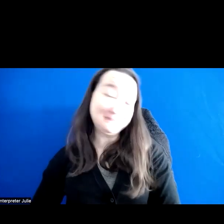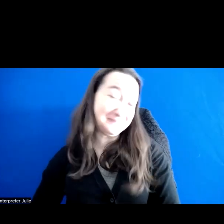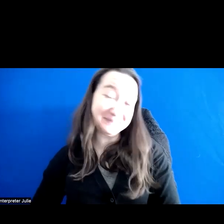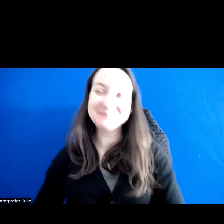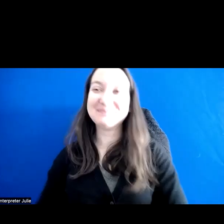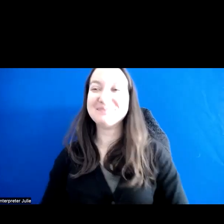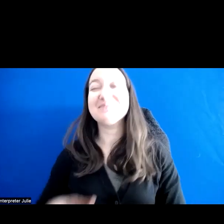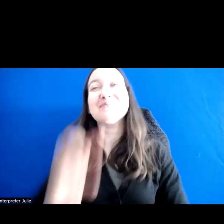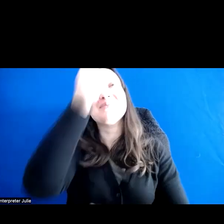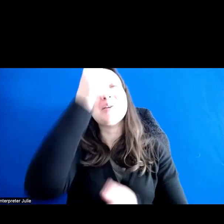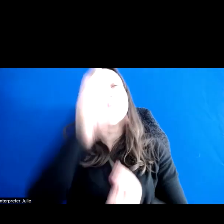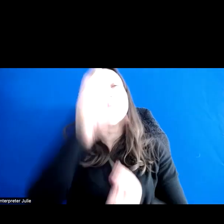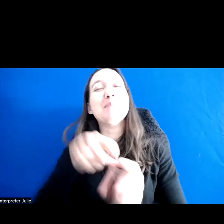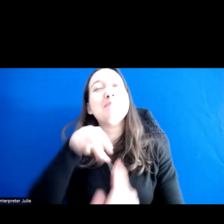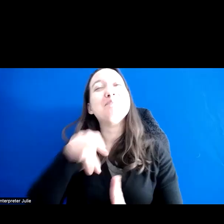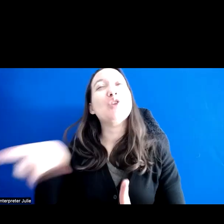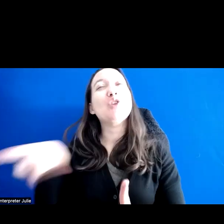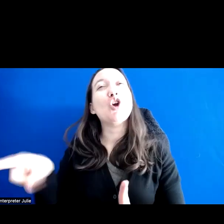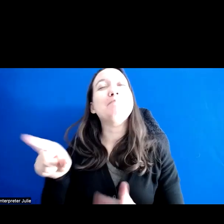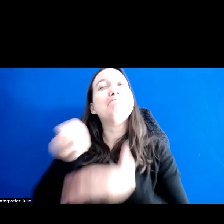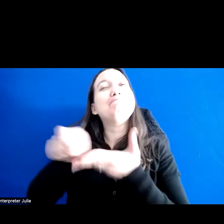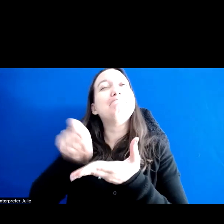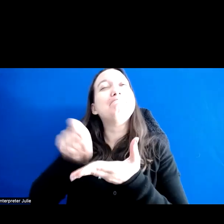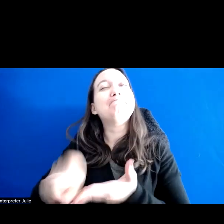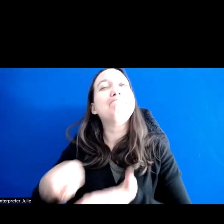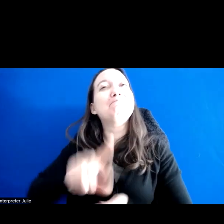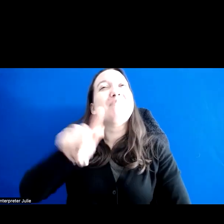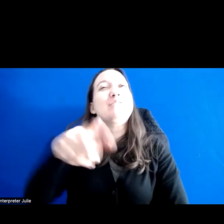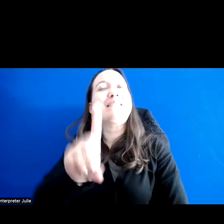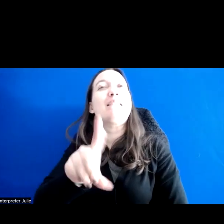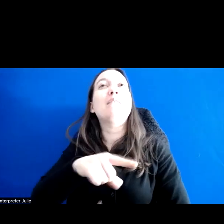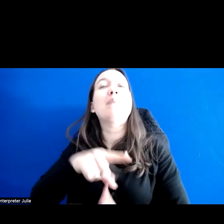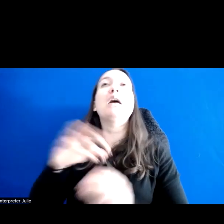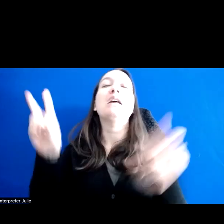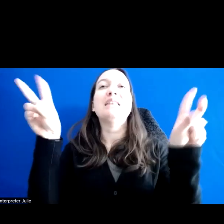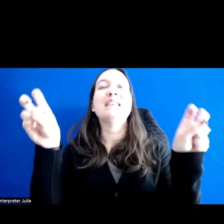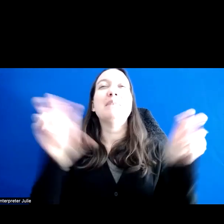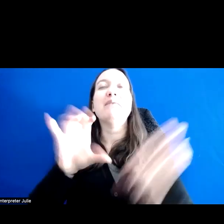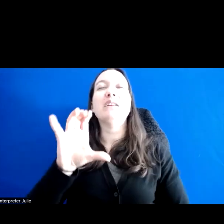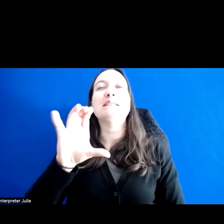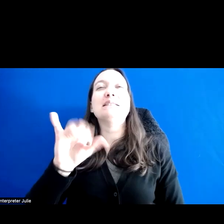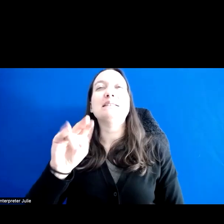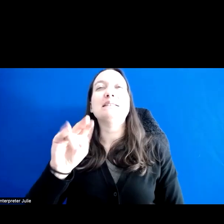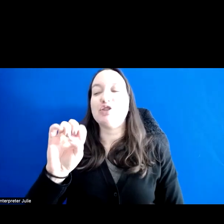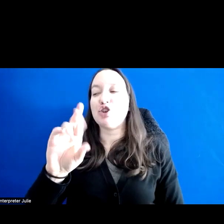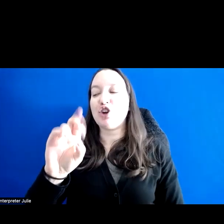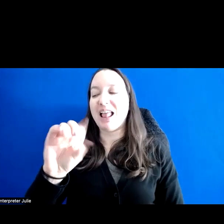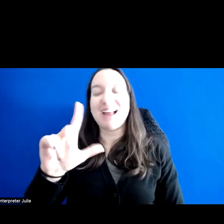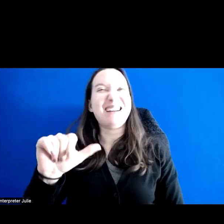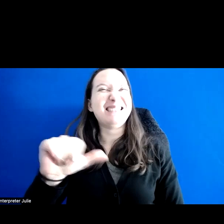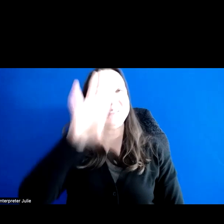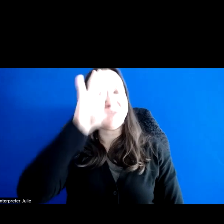I can remember supervising Jo's dissertation, which was about the theme of Cinderella. We all know the